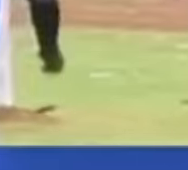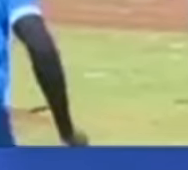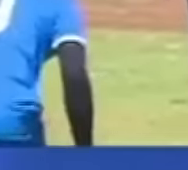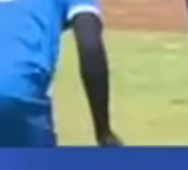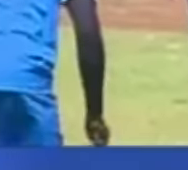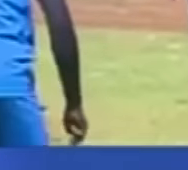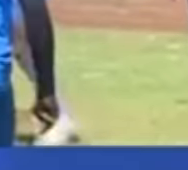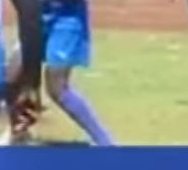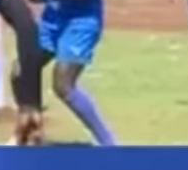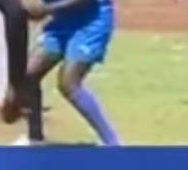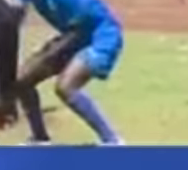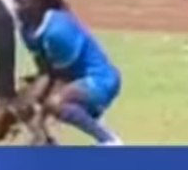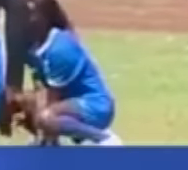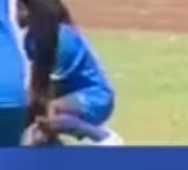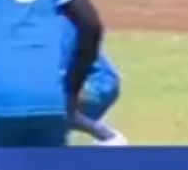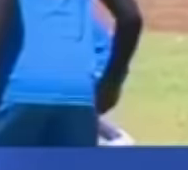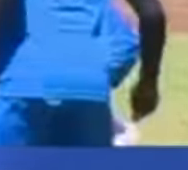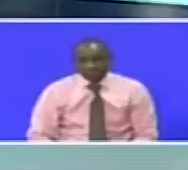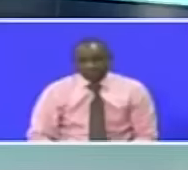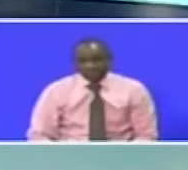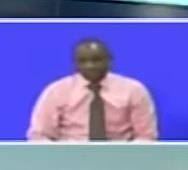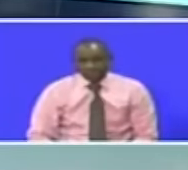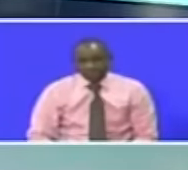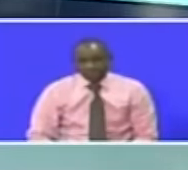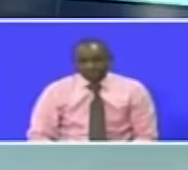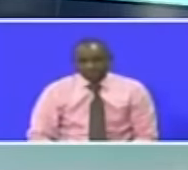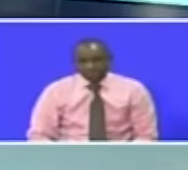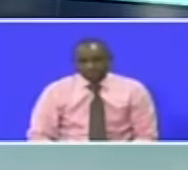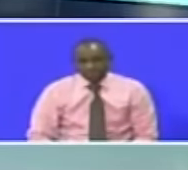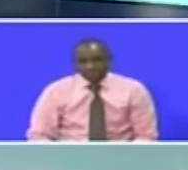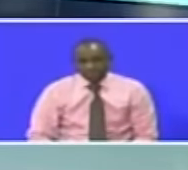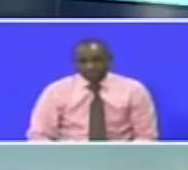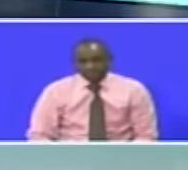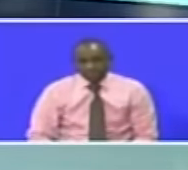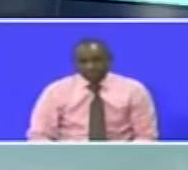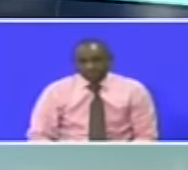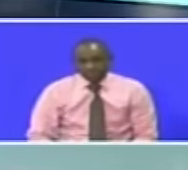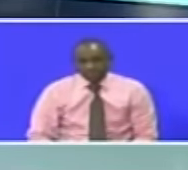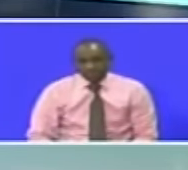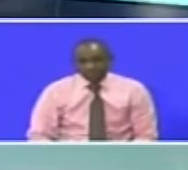Okay, I'm going to go to the hospital.